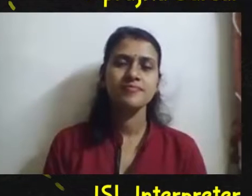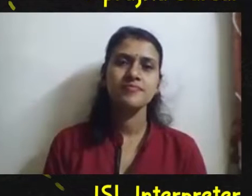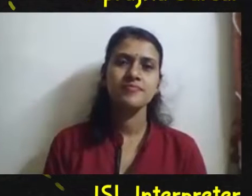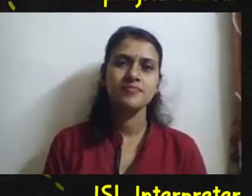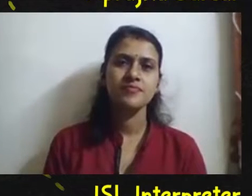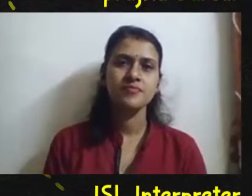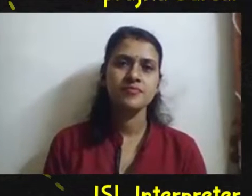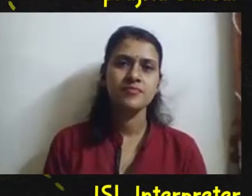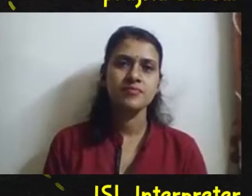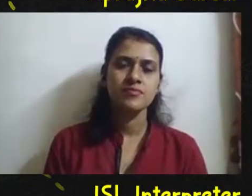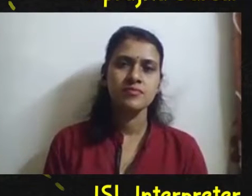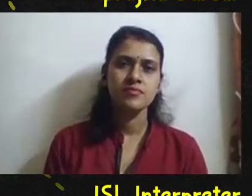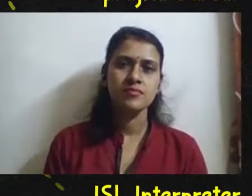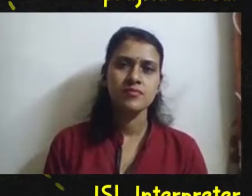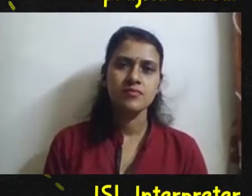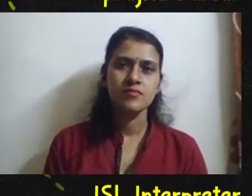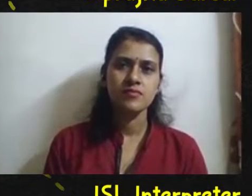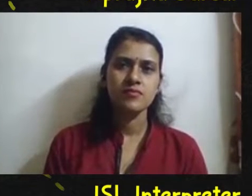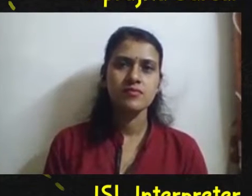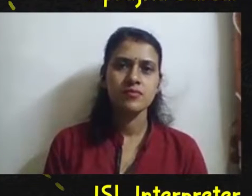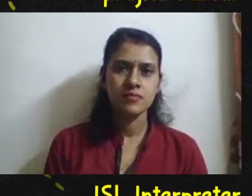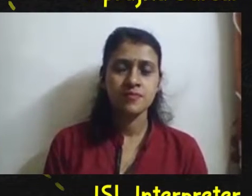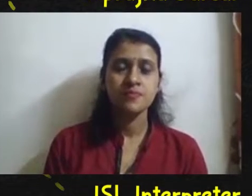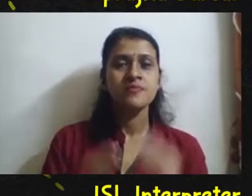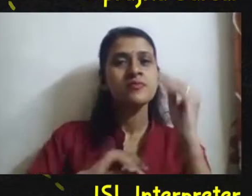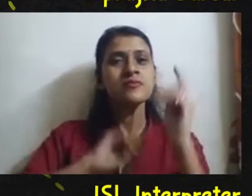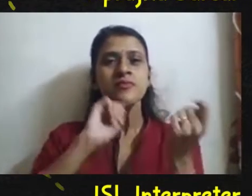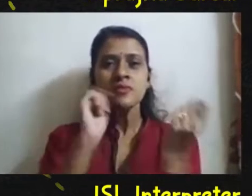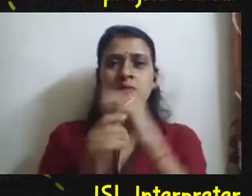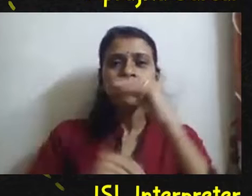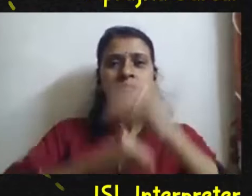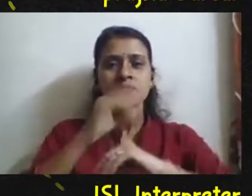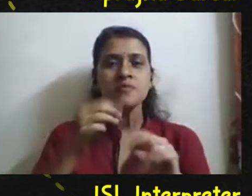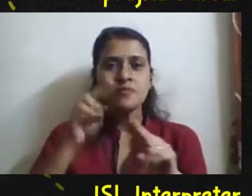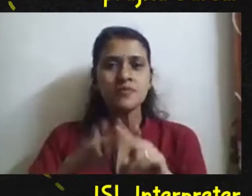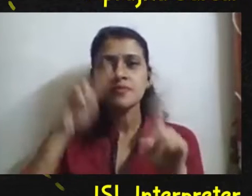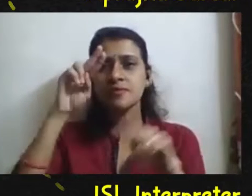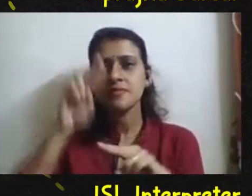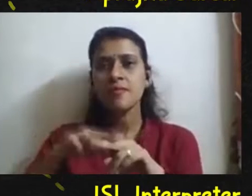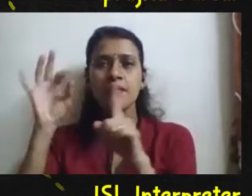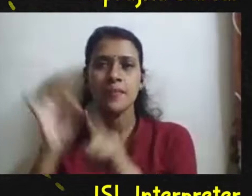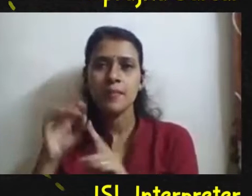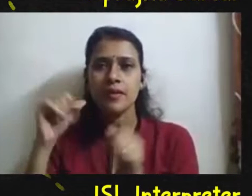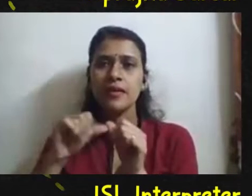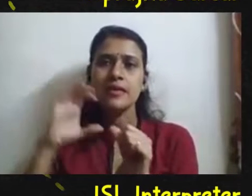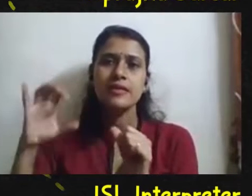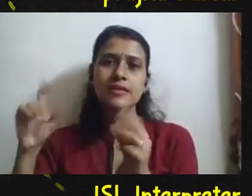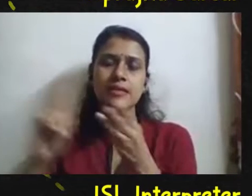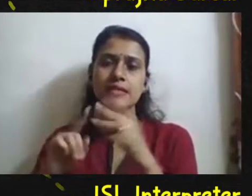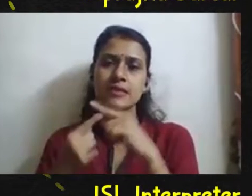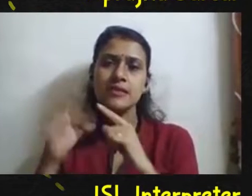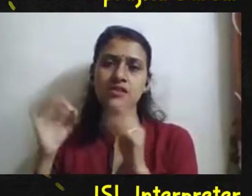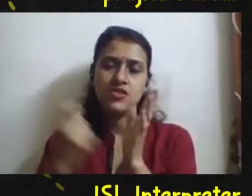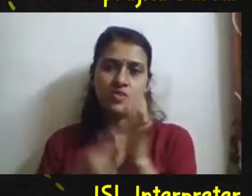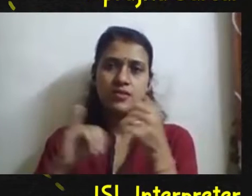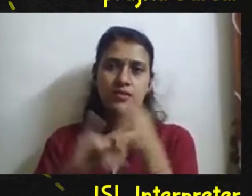In the changing mix of contraceptives available to the population, vasectomies were high,